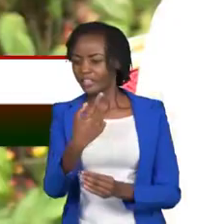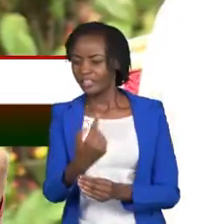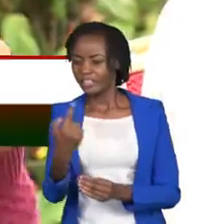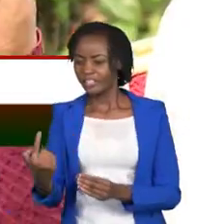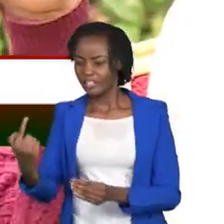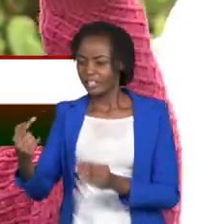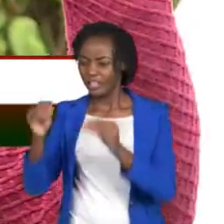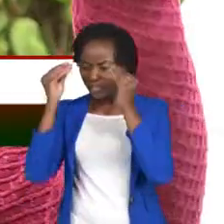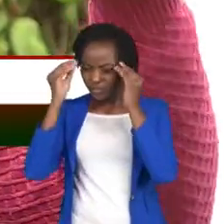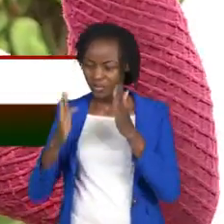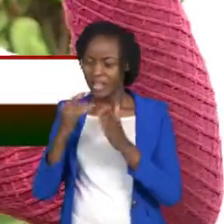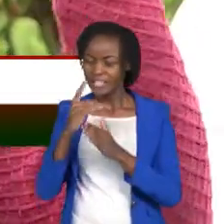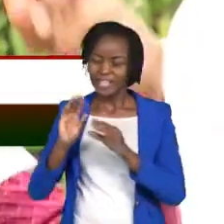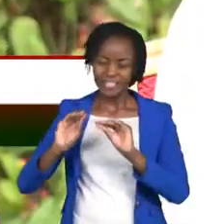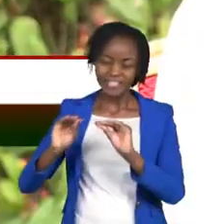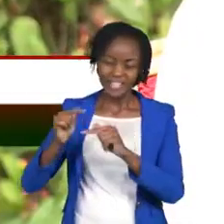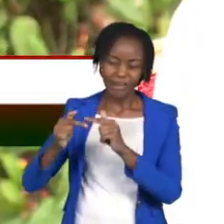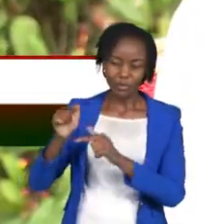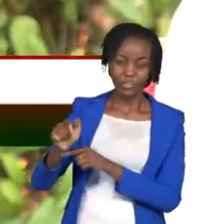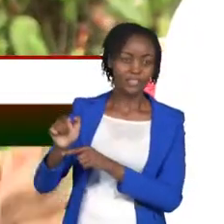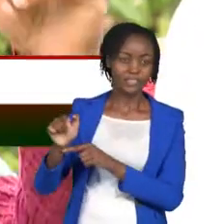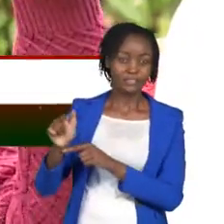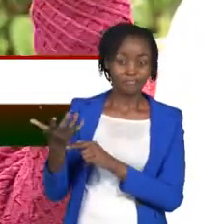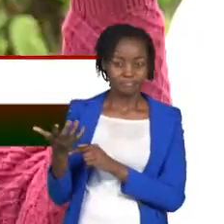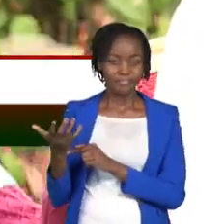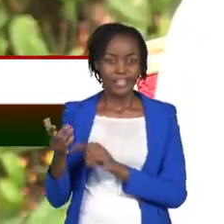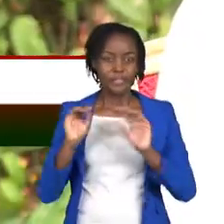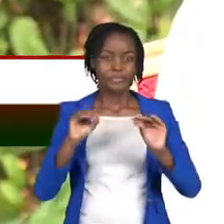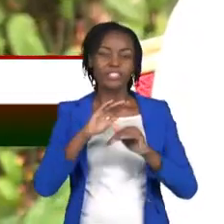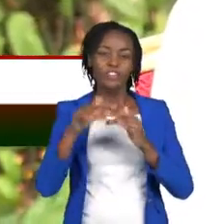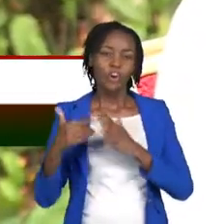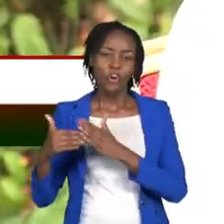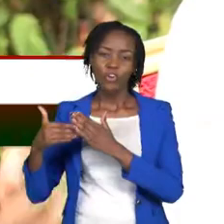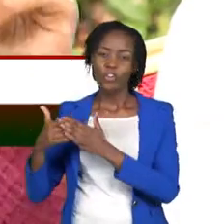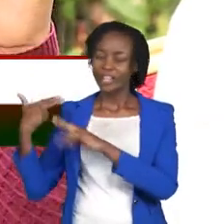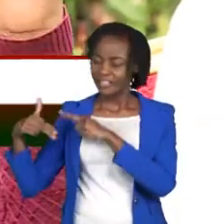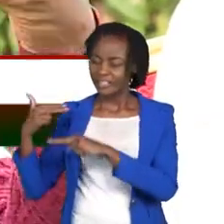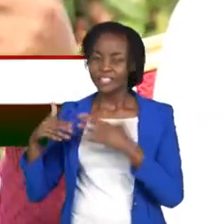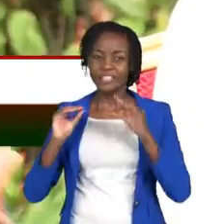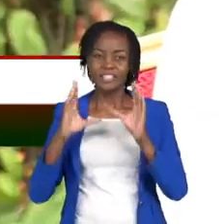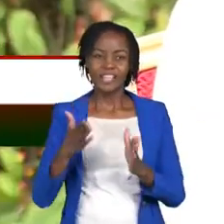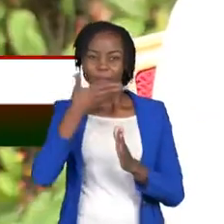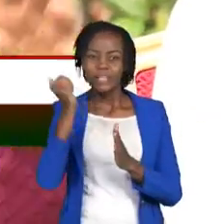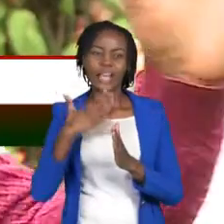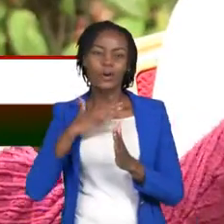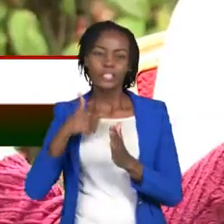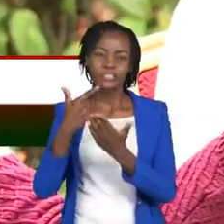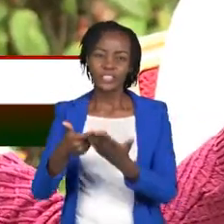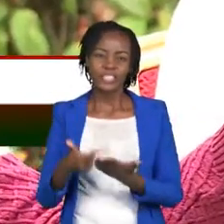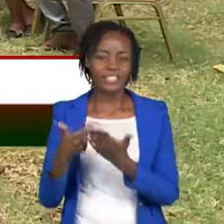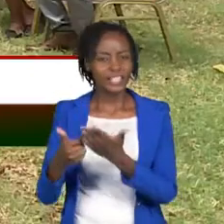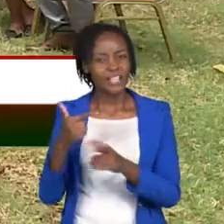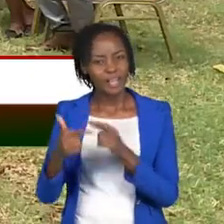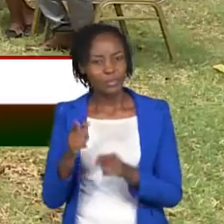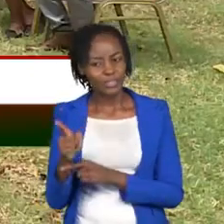and tell them, let me tell you about Pio Gamapinto. Tell all my history teachers, you guys, we need to talk more about Pio Gamapinto, for example.